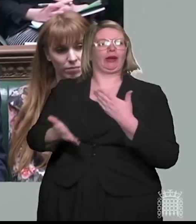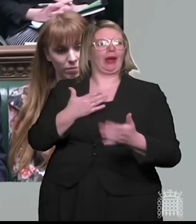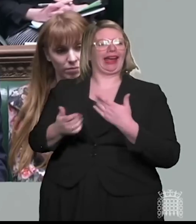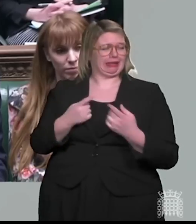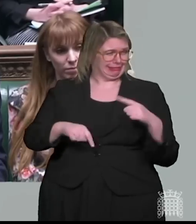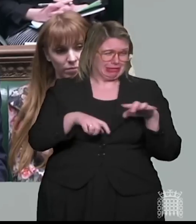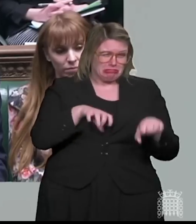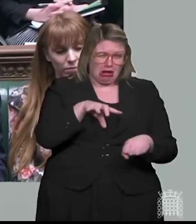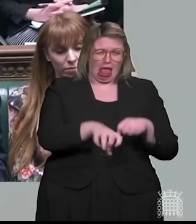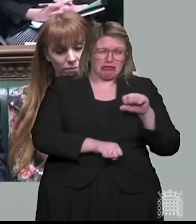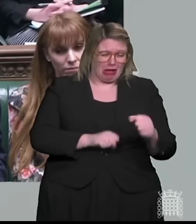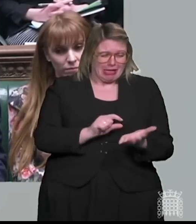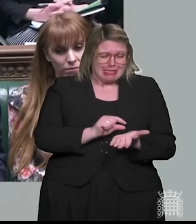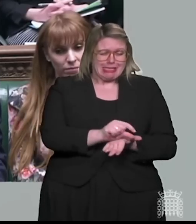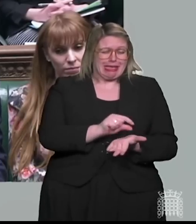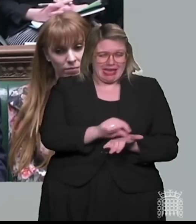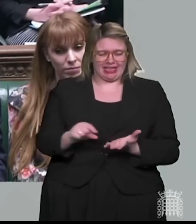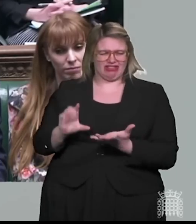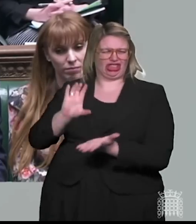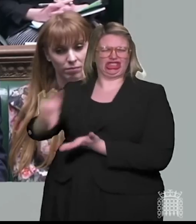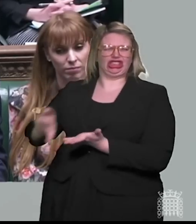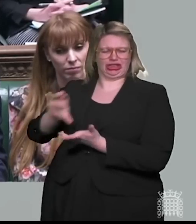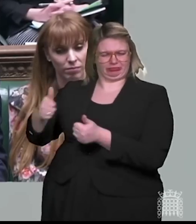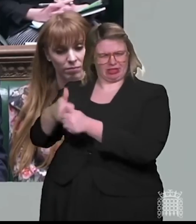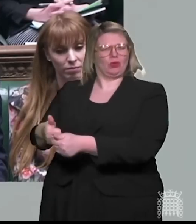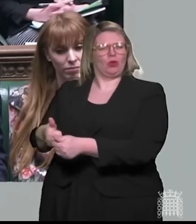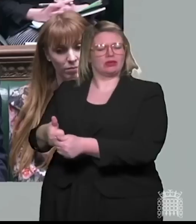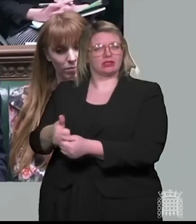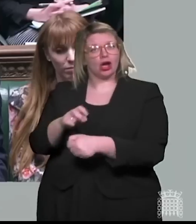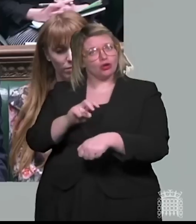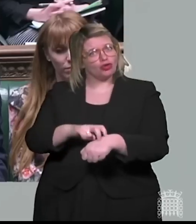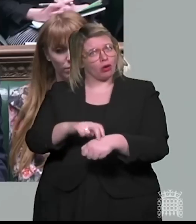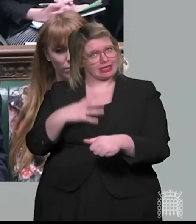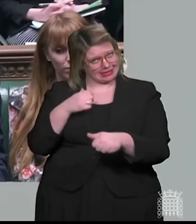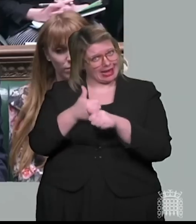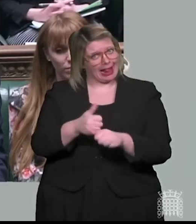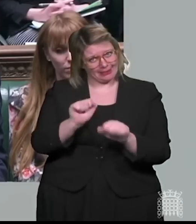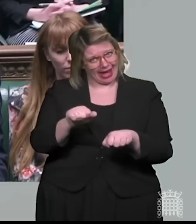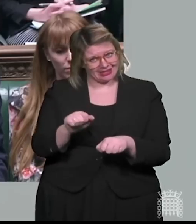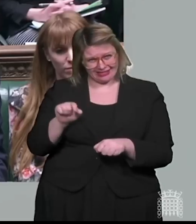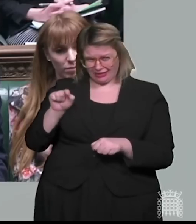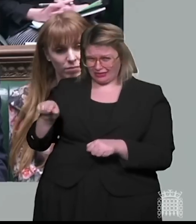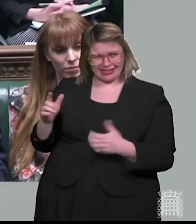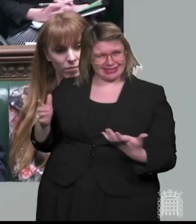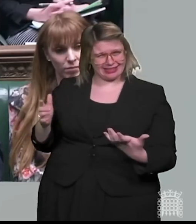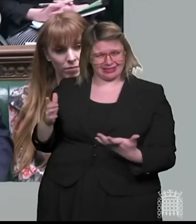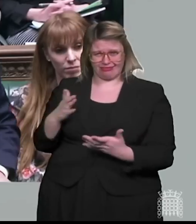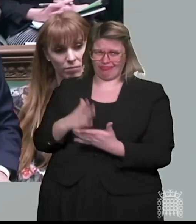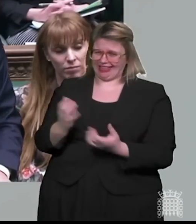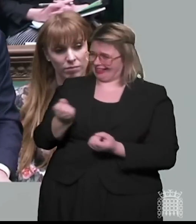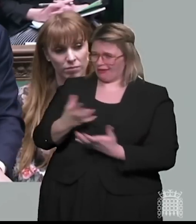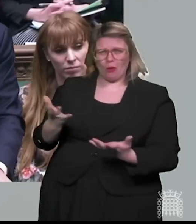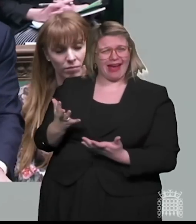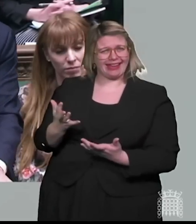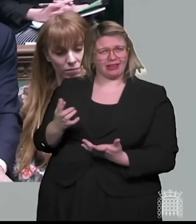their pension. We needed a fix for doctors, but the announcement today is a huge giveaway to some